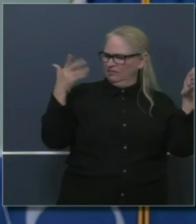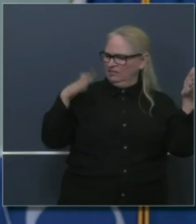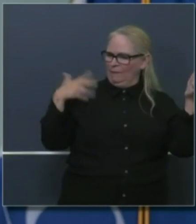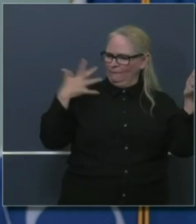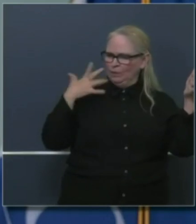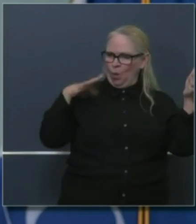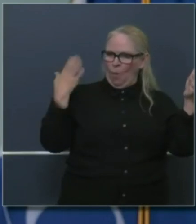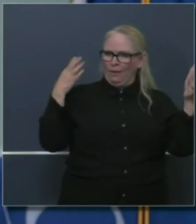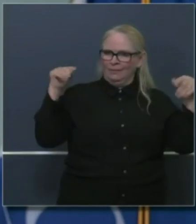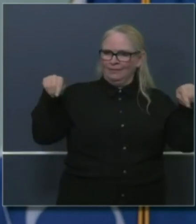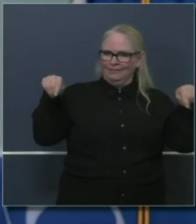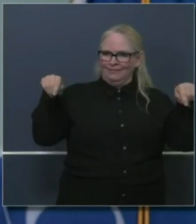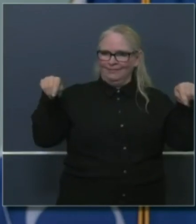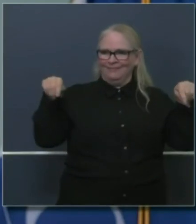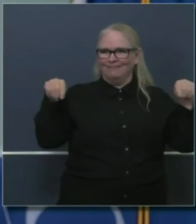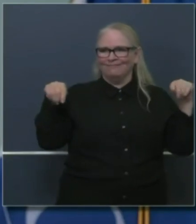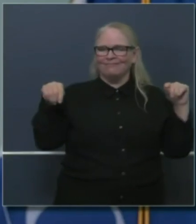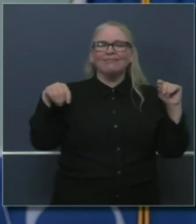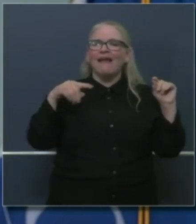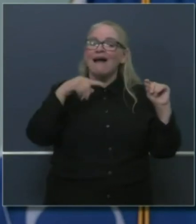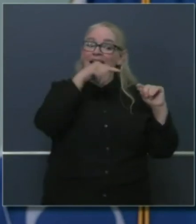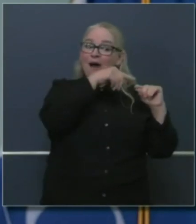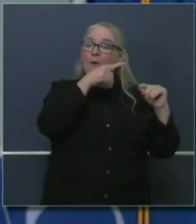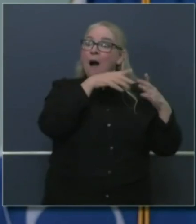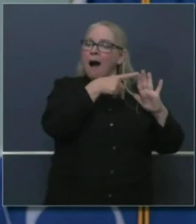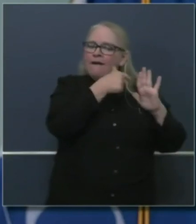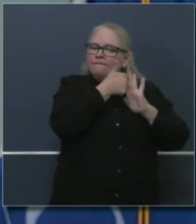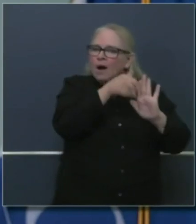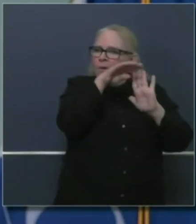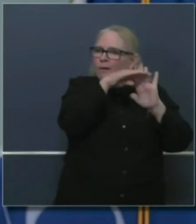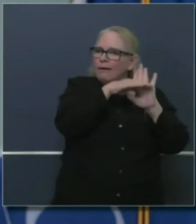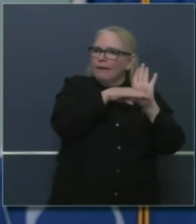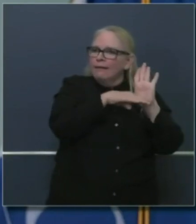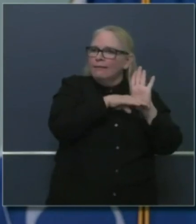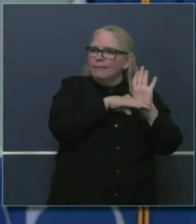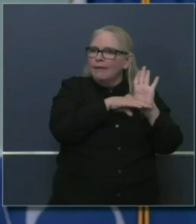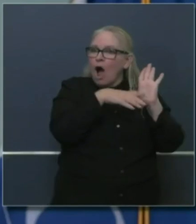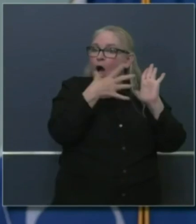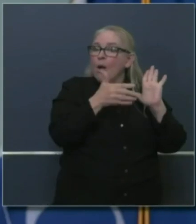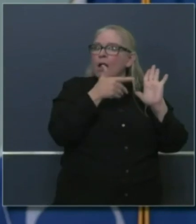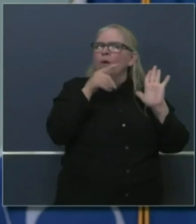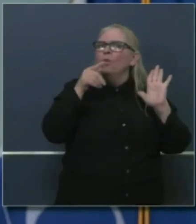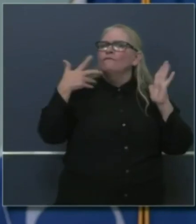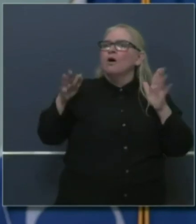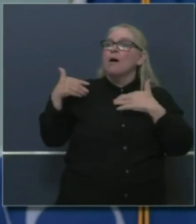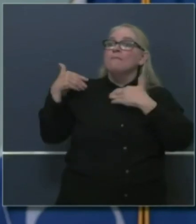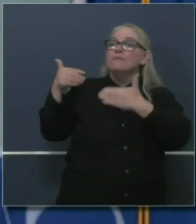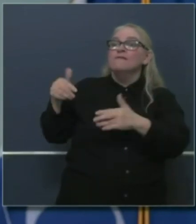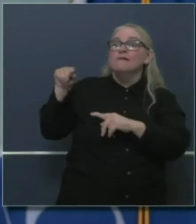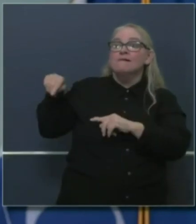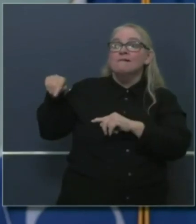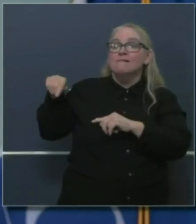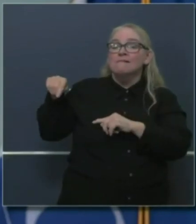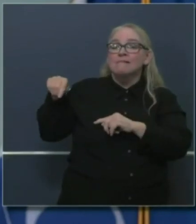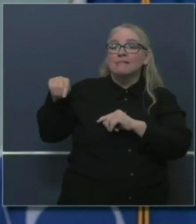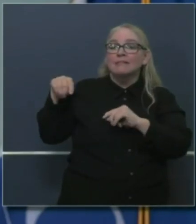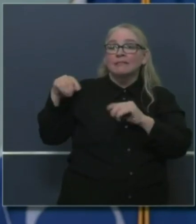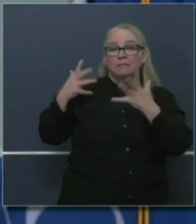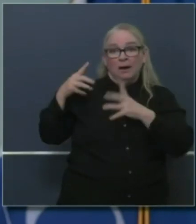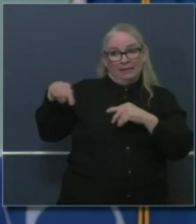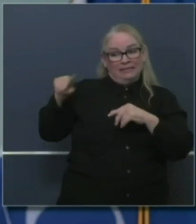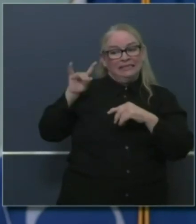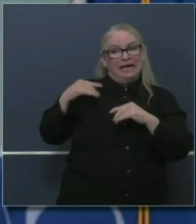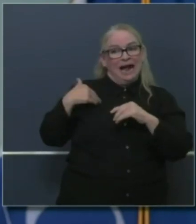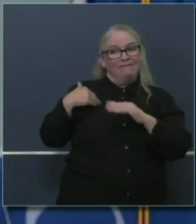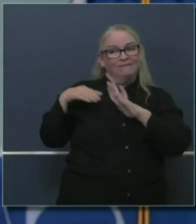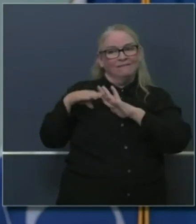support those efforts. To the extent you're saying people have moved forward without the concurrence of the state, that may be the case. So I think it's